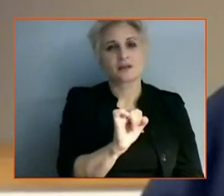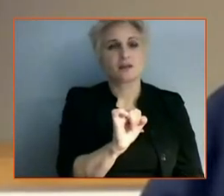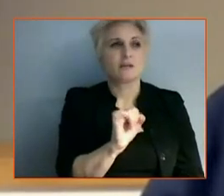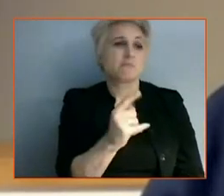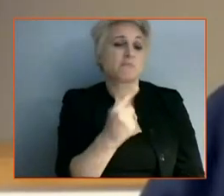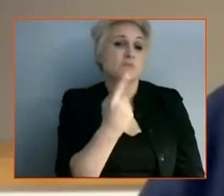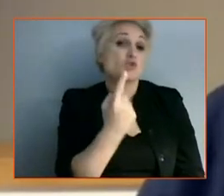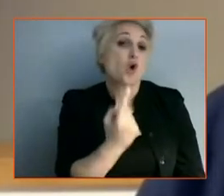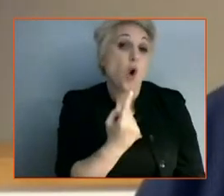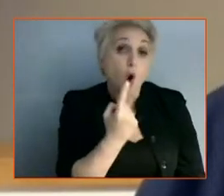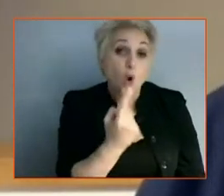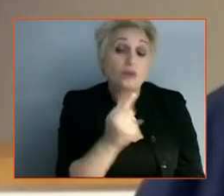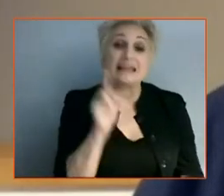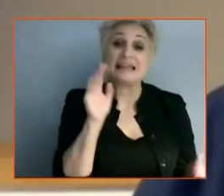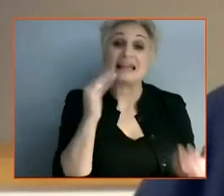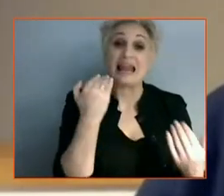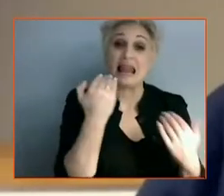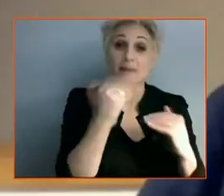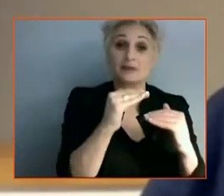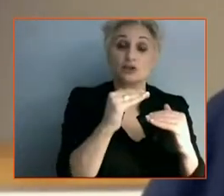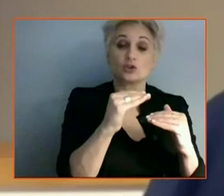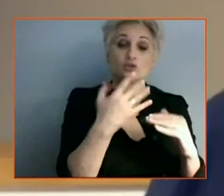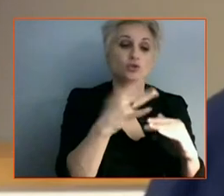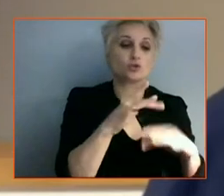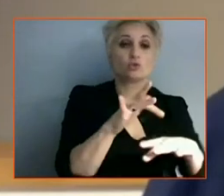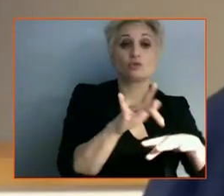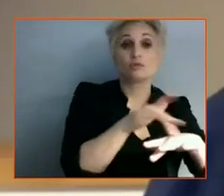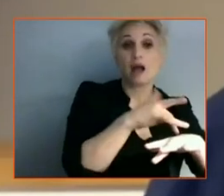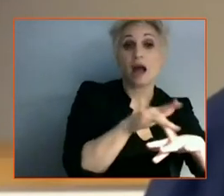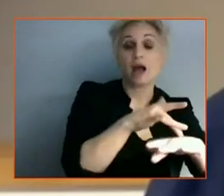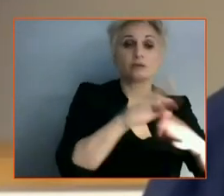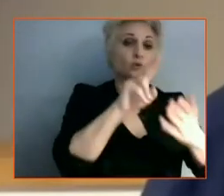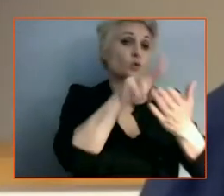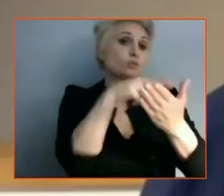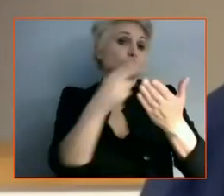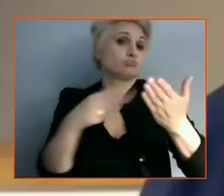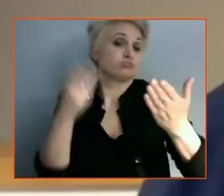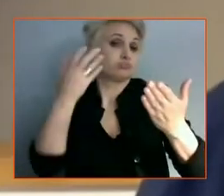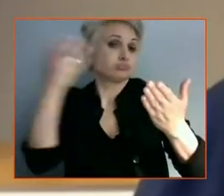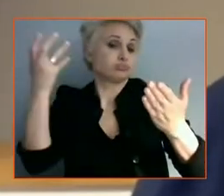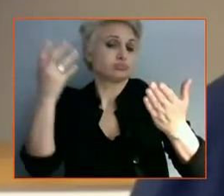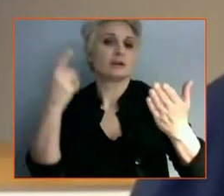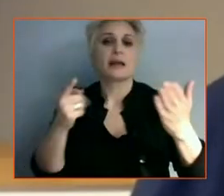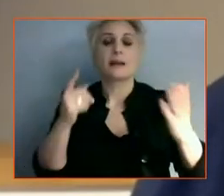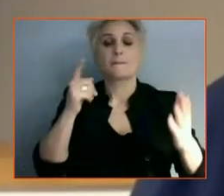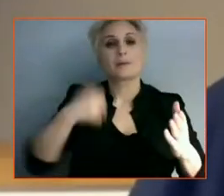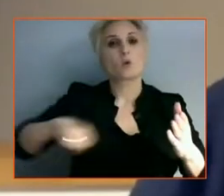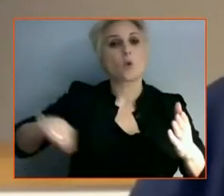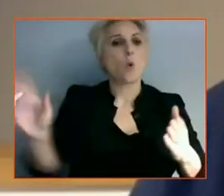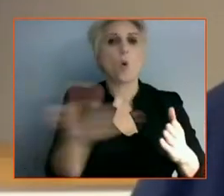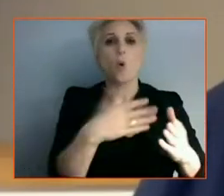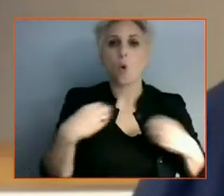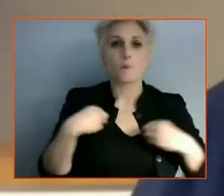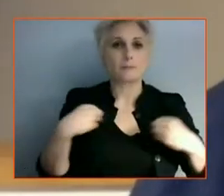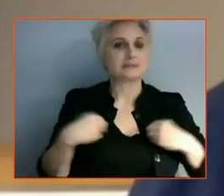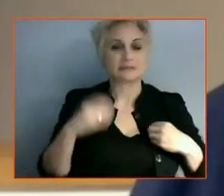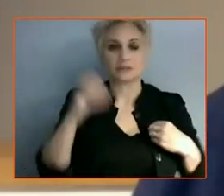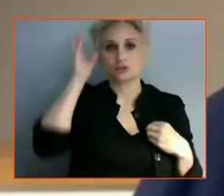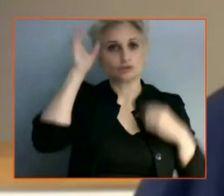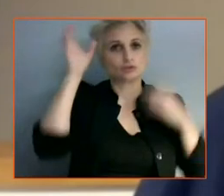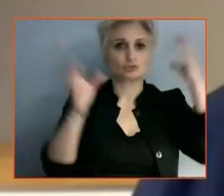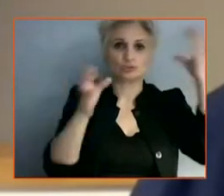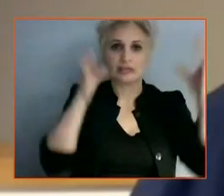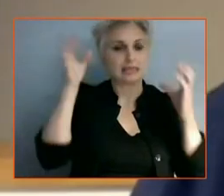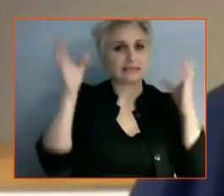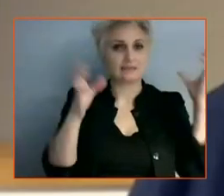arts, but creativity is right through our industries. You know, it could be architecture,